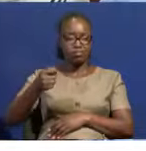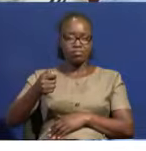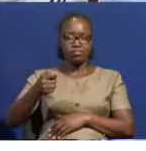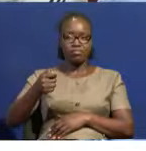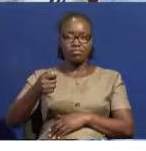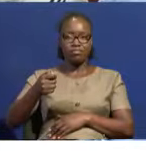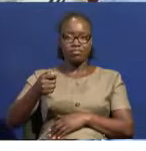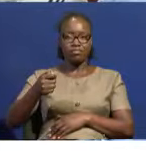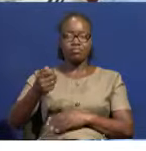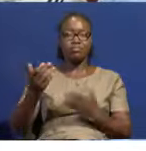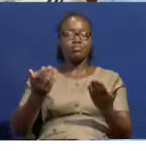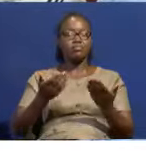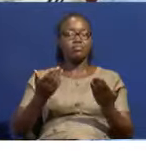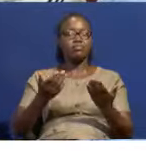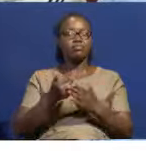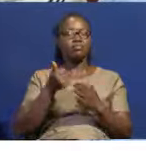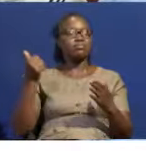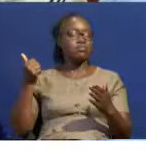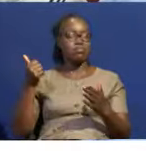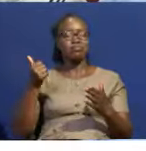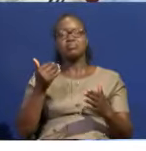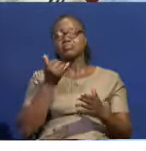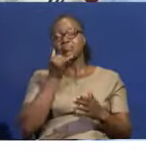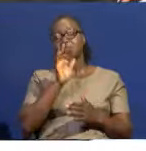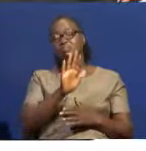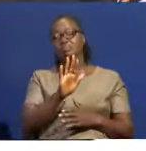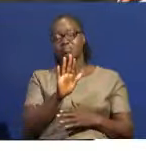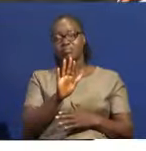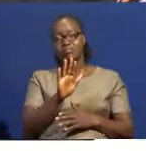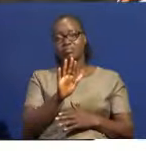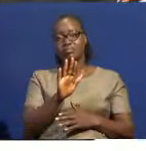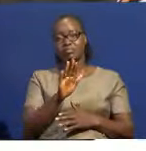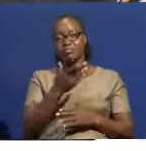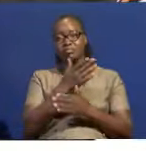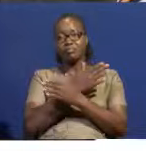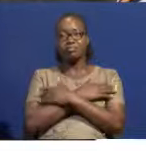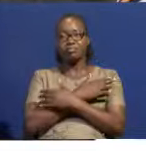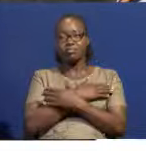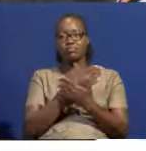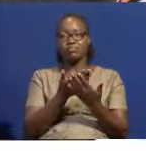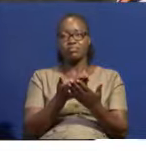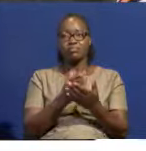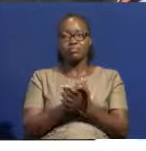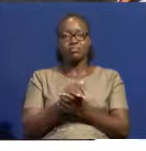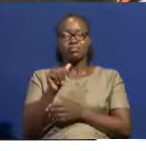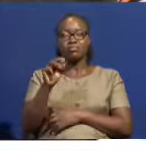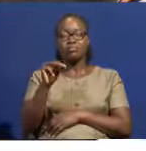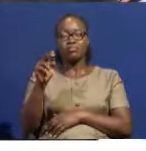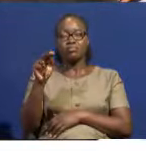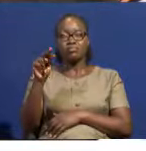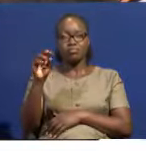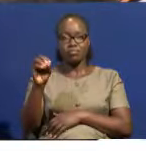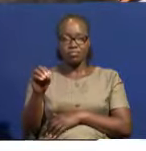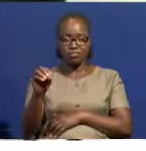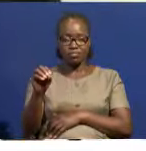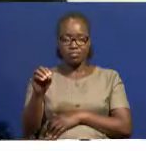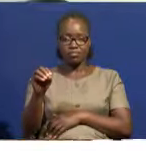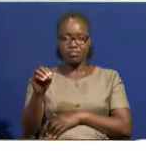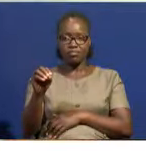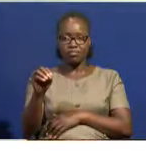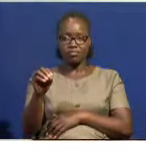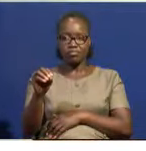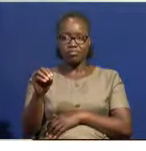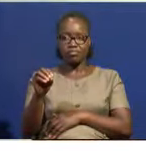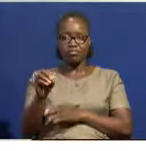Nangea, where they denied the charges. The two complainants, Rita Nappo and Cosmo Armeno, who are